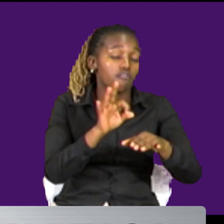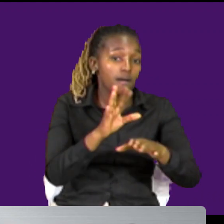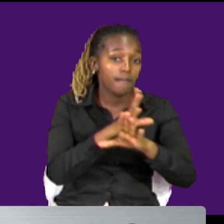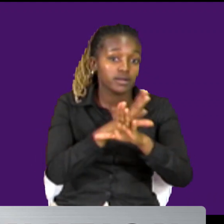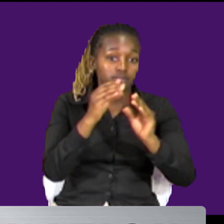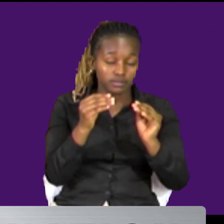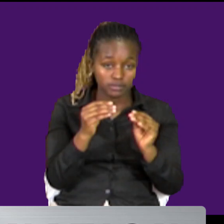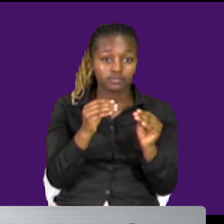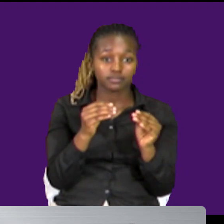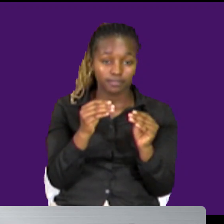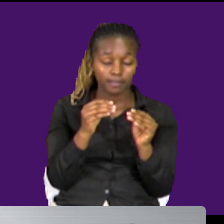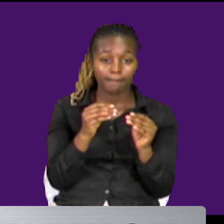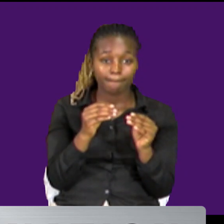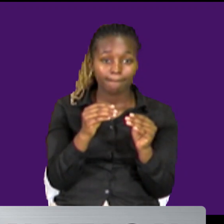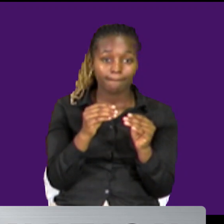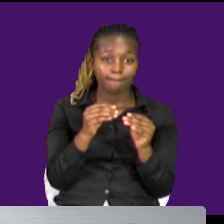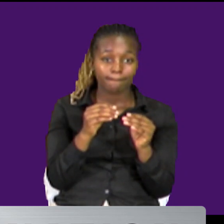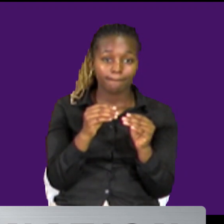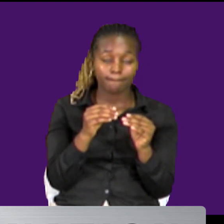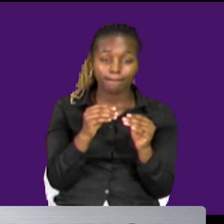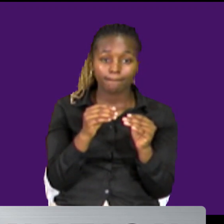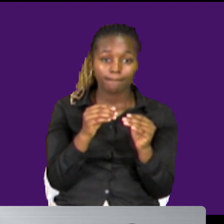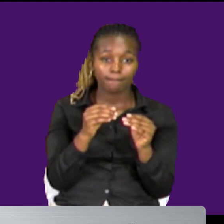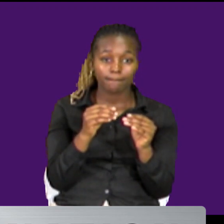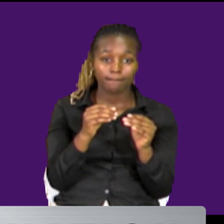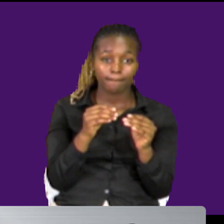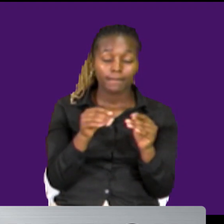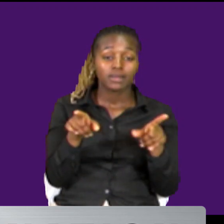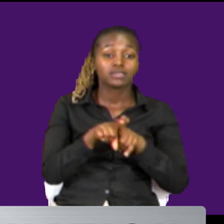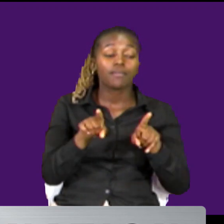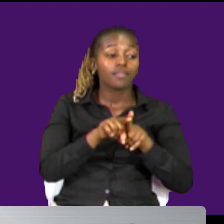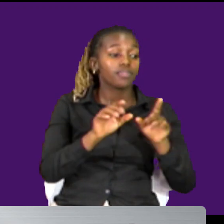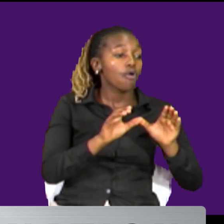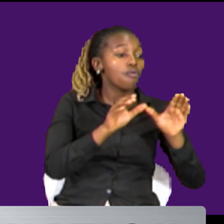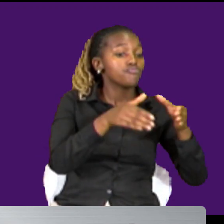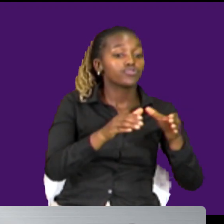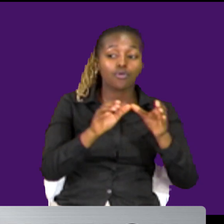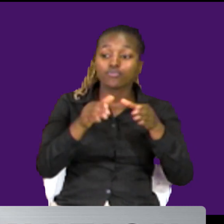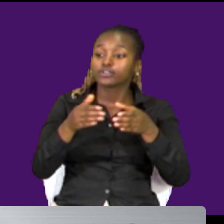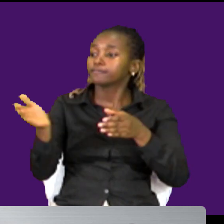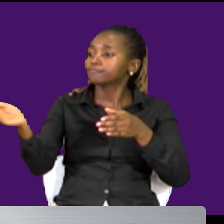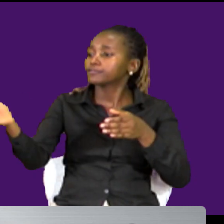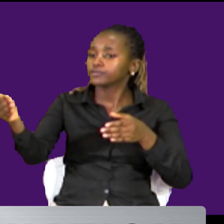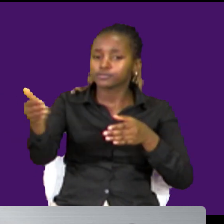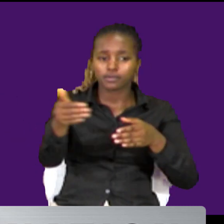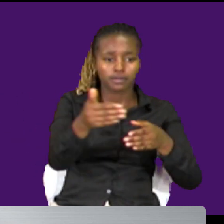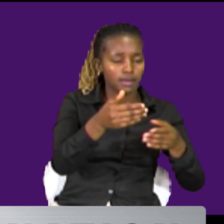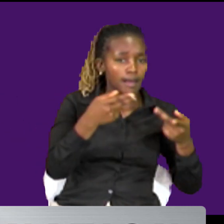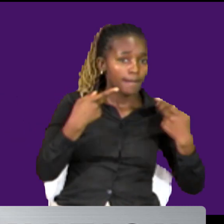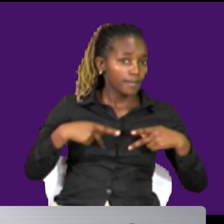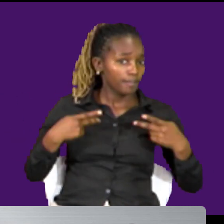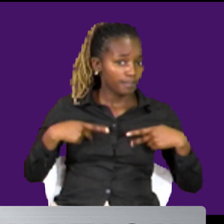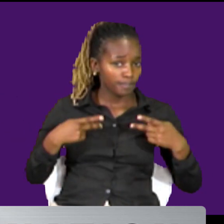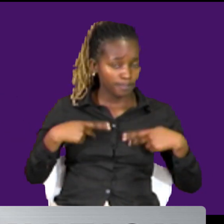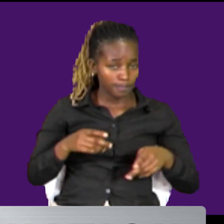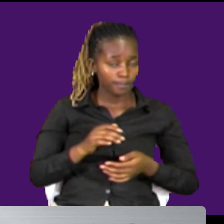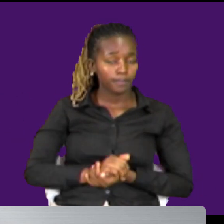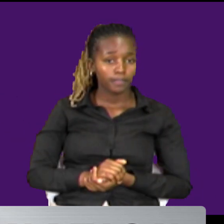the mobilizers, community mobilizers, that asked people to come on board in